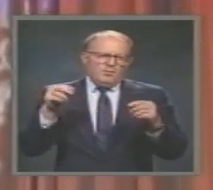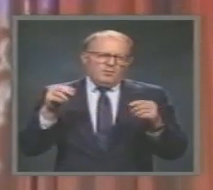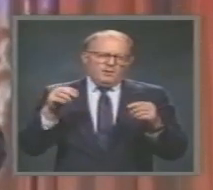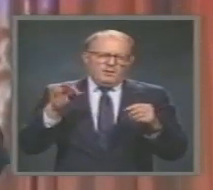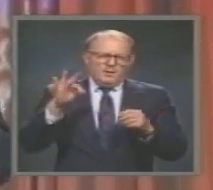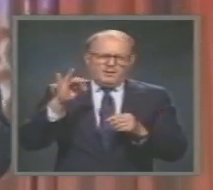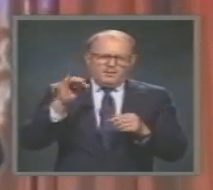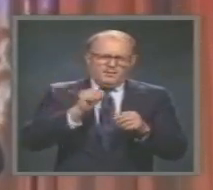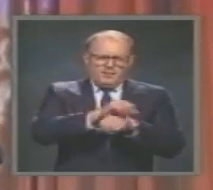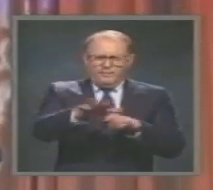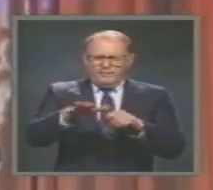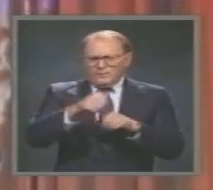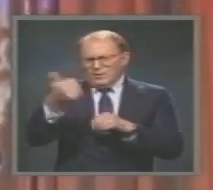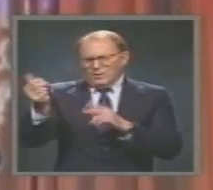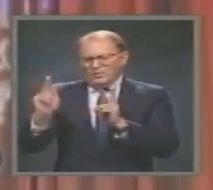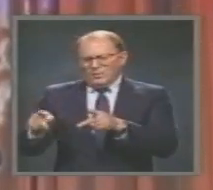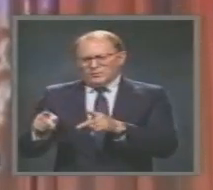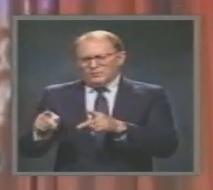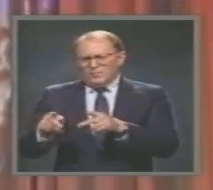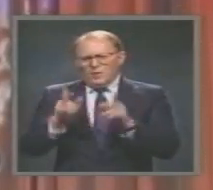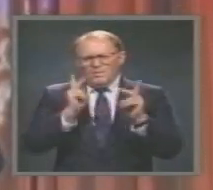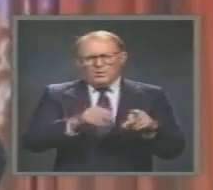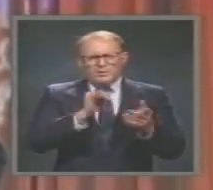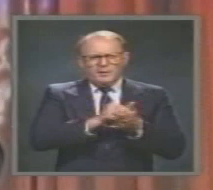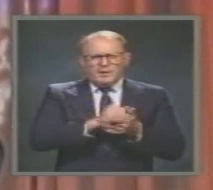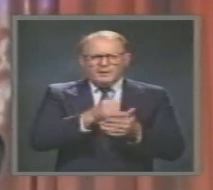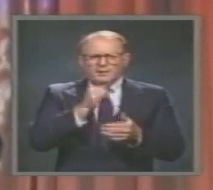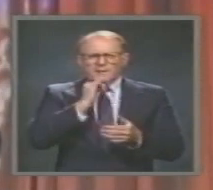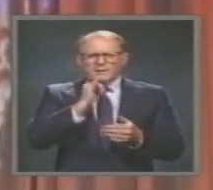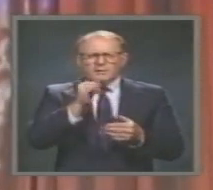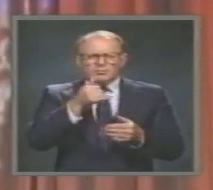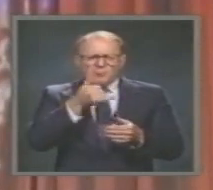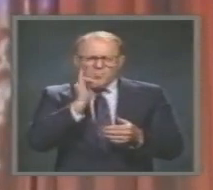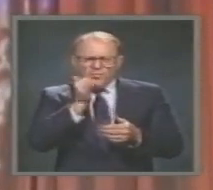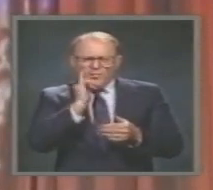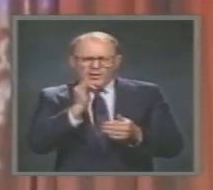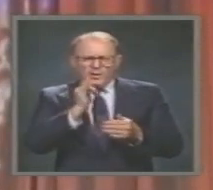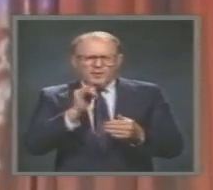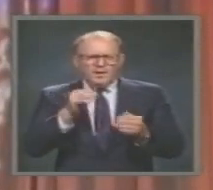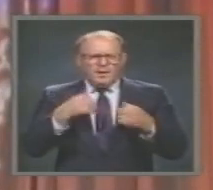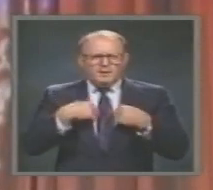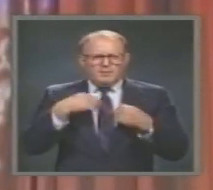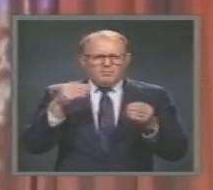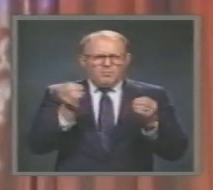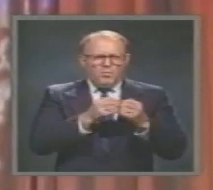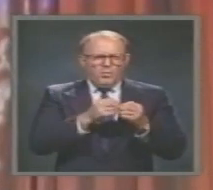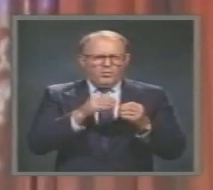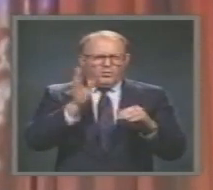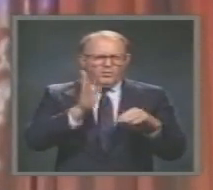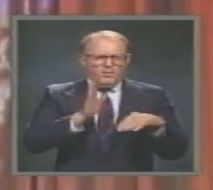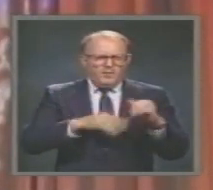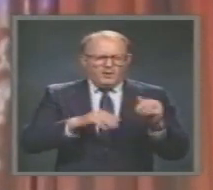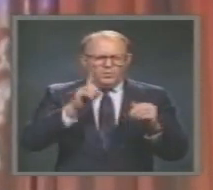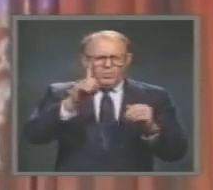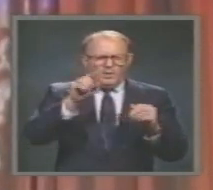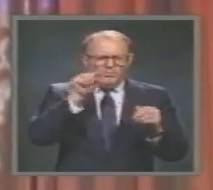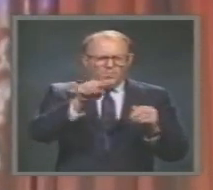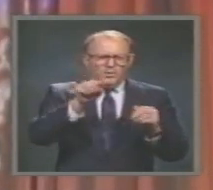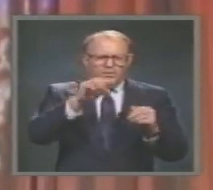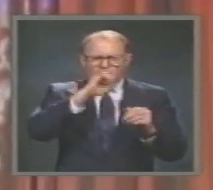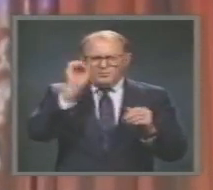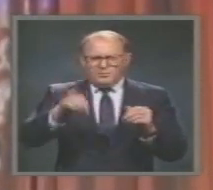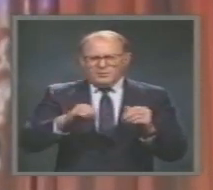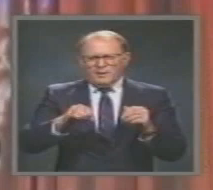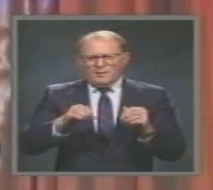A person whose blood alcohol content is measured at more than 0.1% is not free to drive